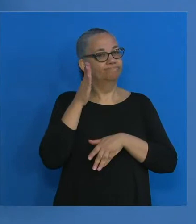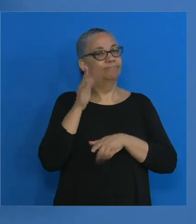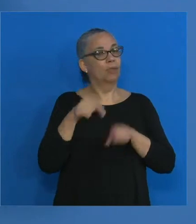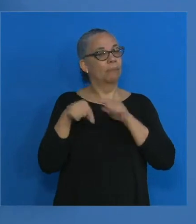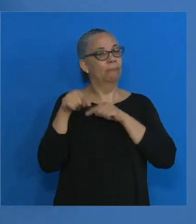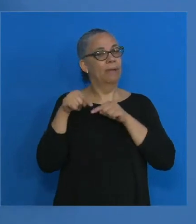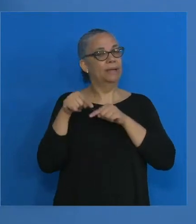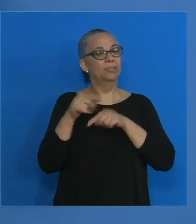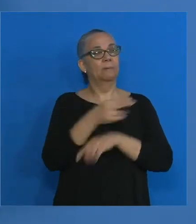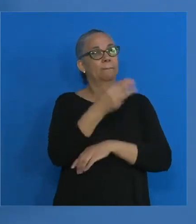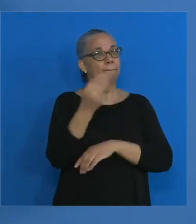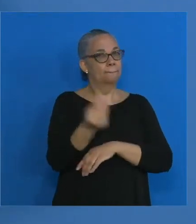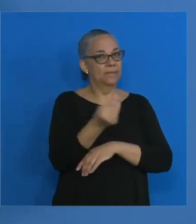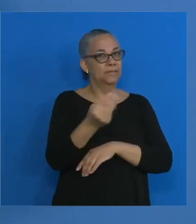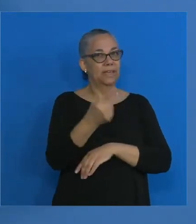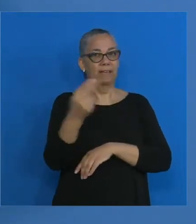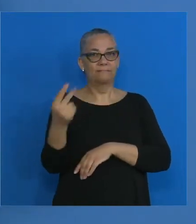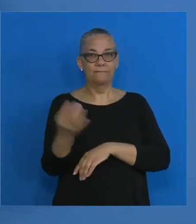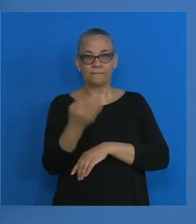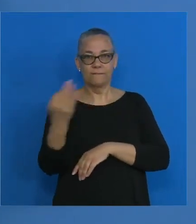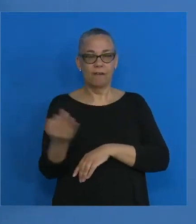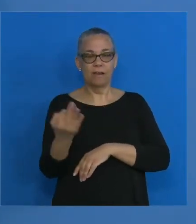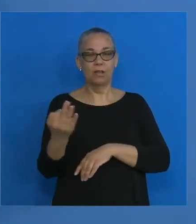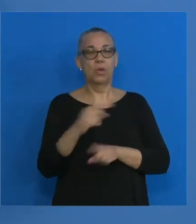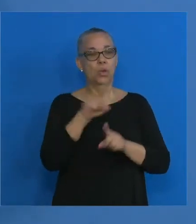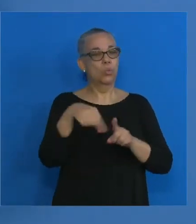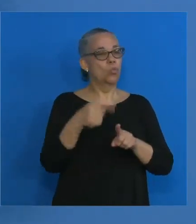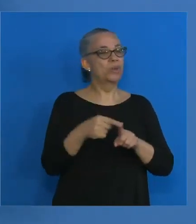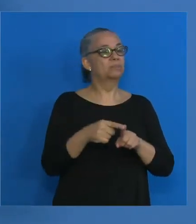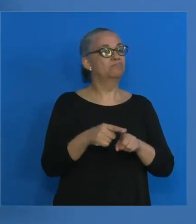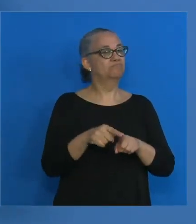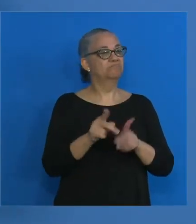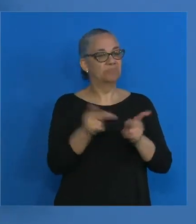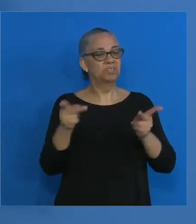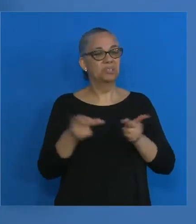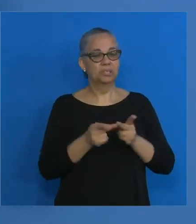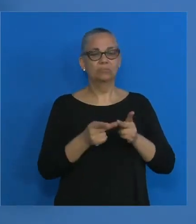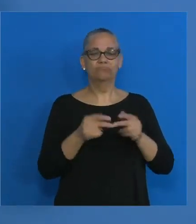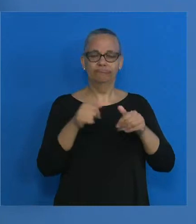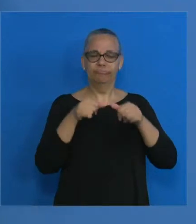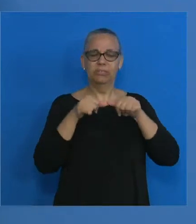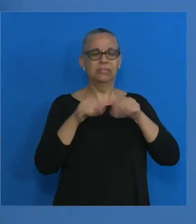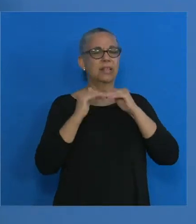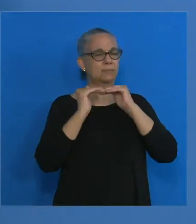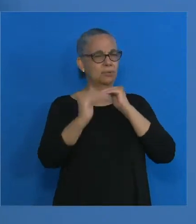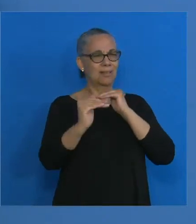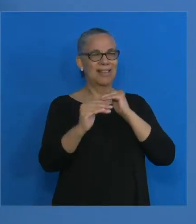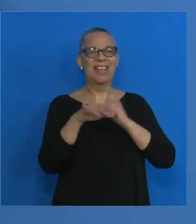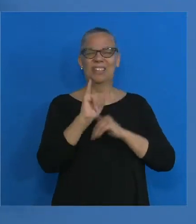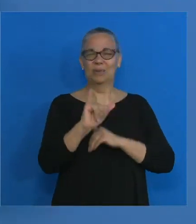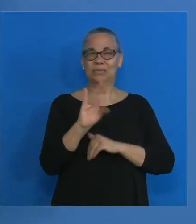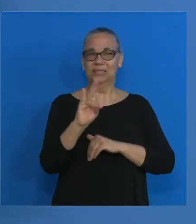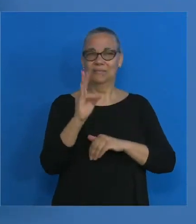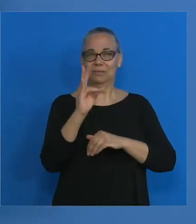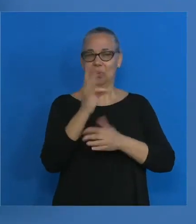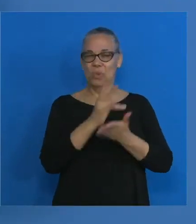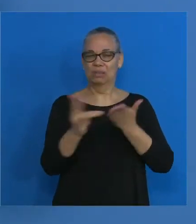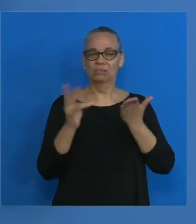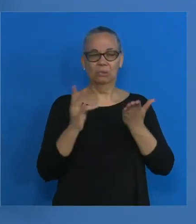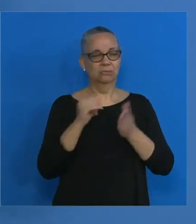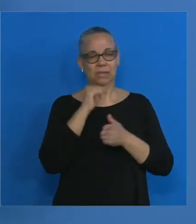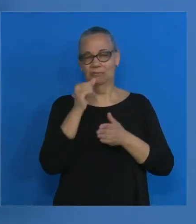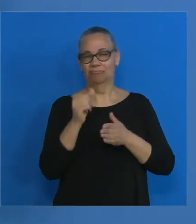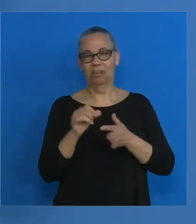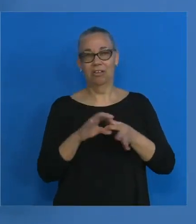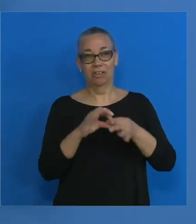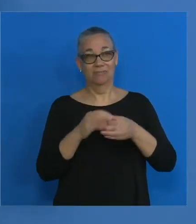to the Monday to Friday once we have this position stabilized. But that was 7 weeks ago. We haven't released the Sunday result. Okay. All right. Thank